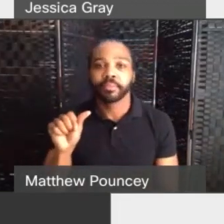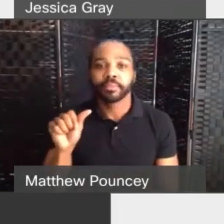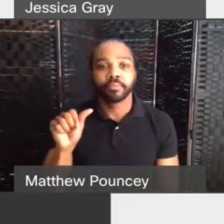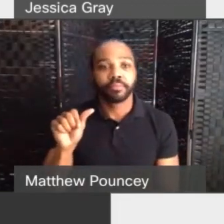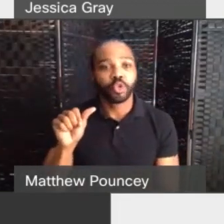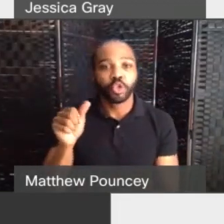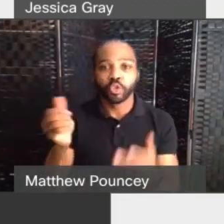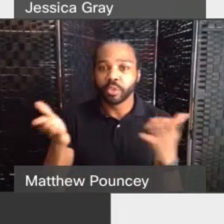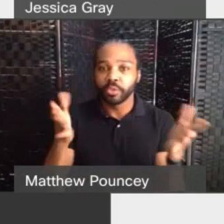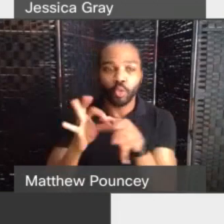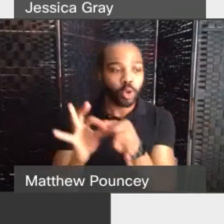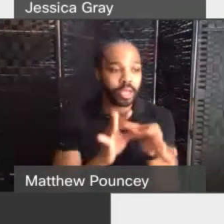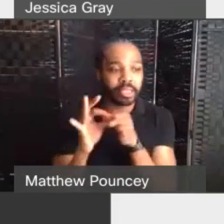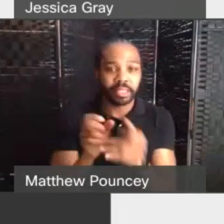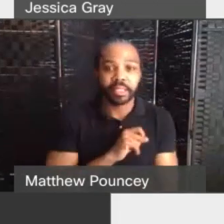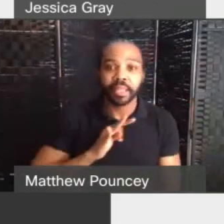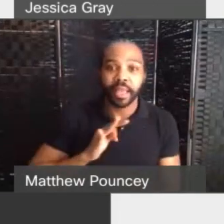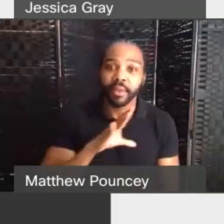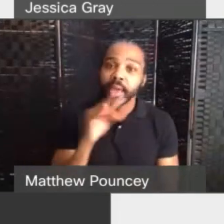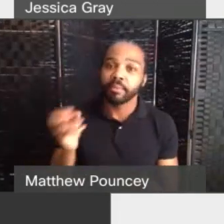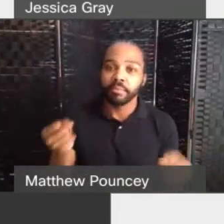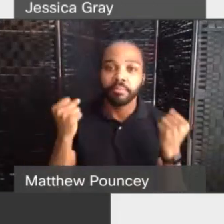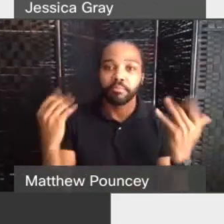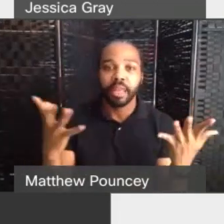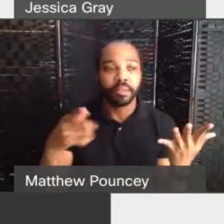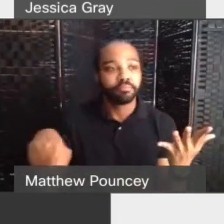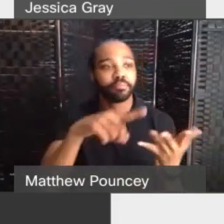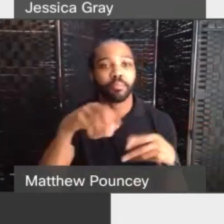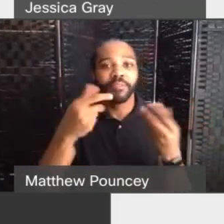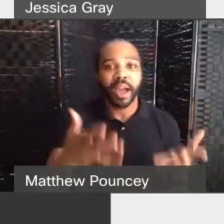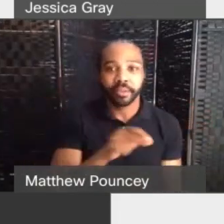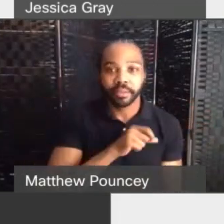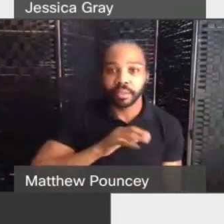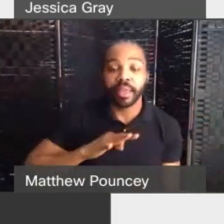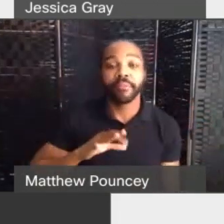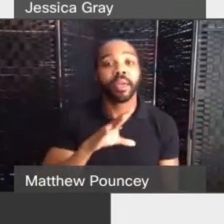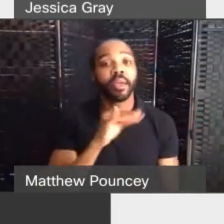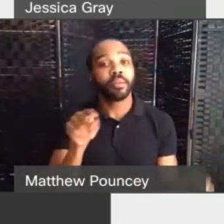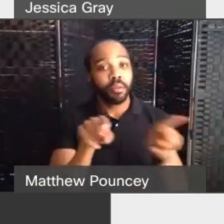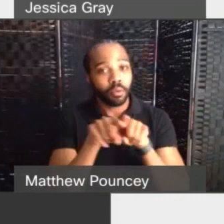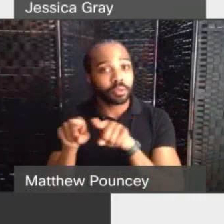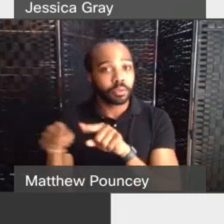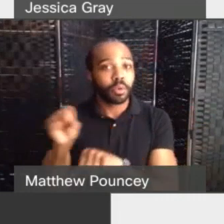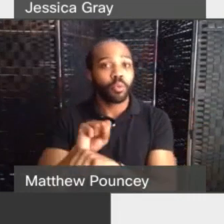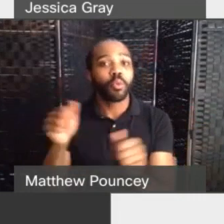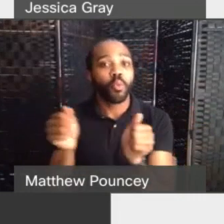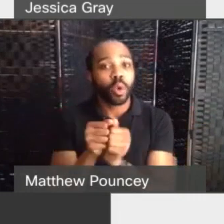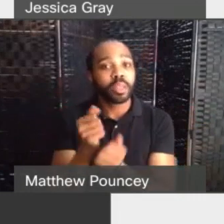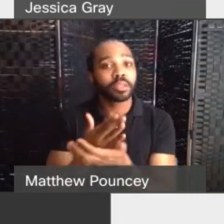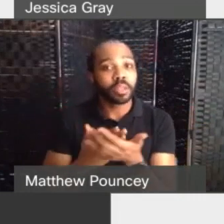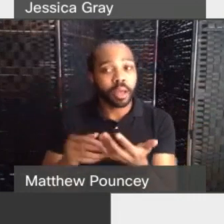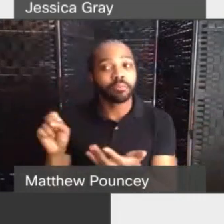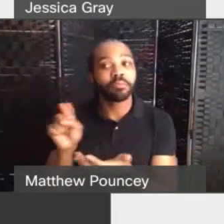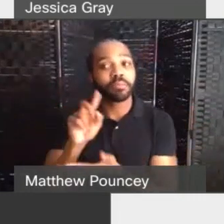service coordination staff, as well as many of our provider staff. And we also worked with some folks